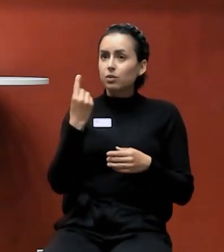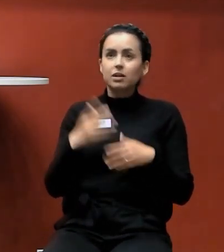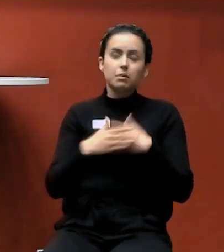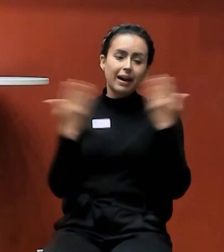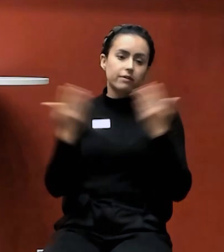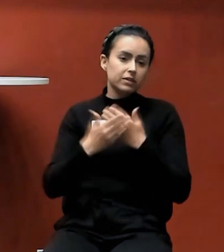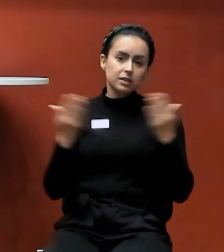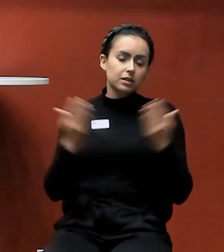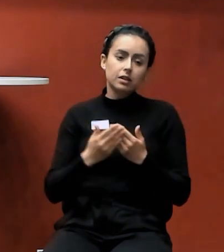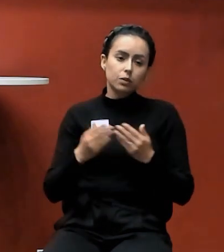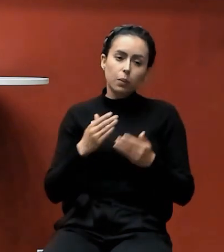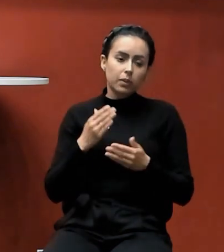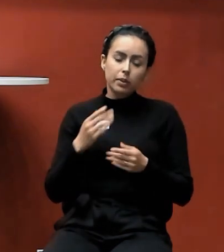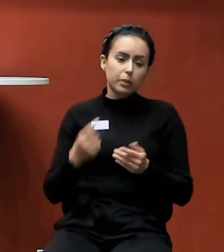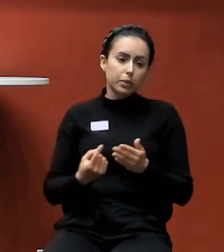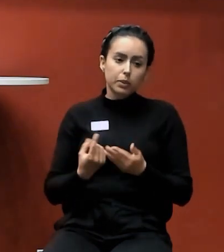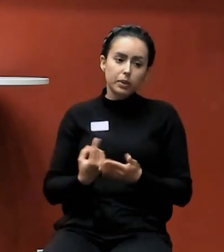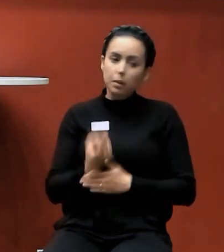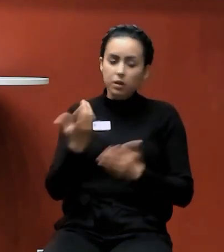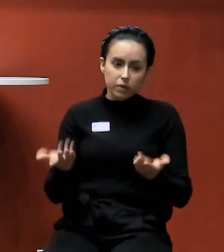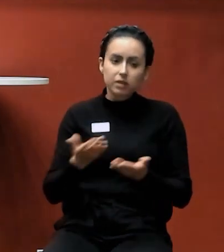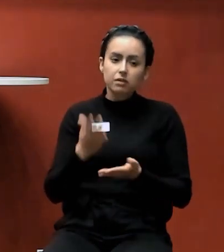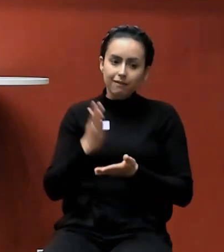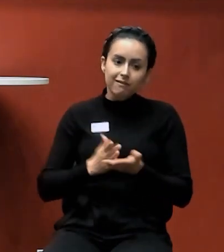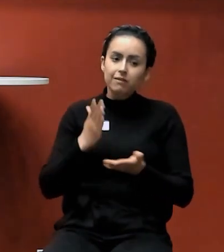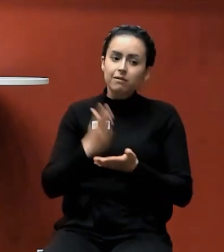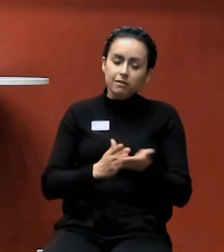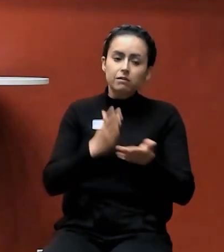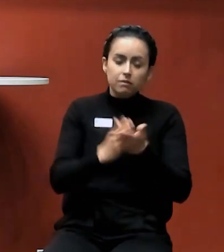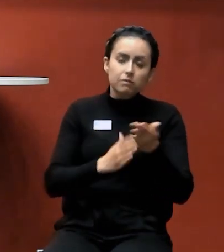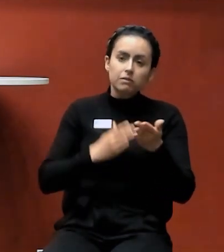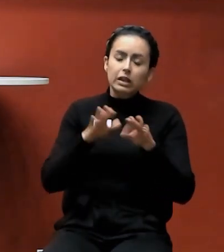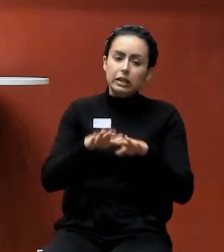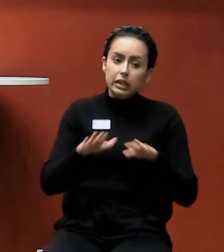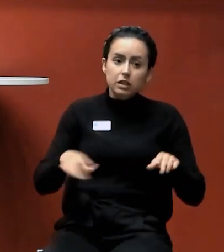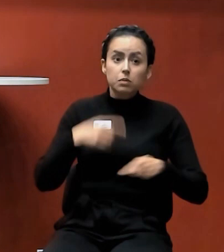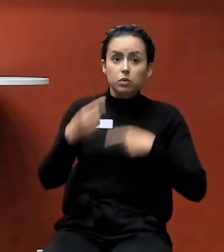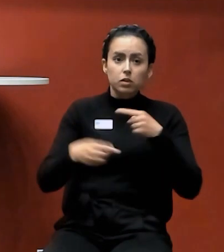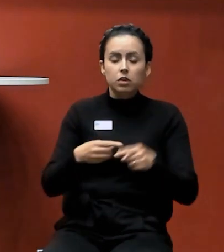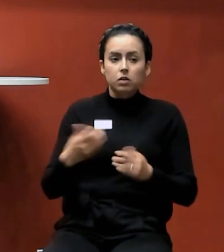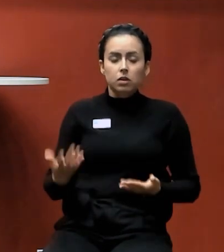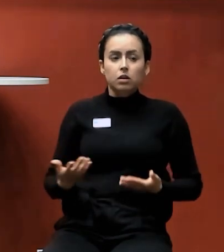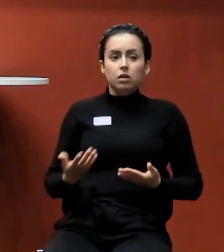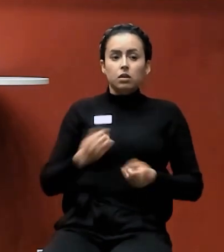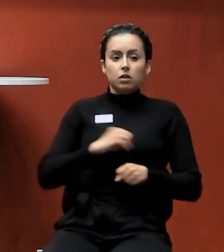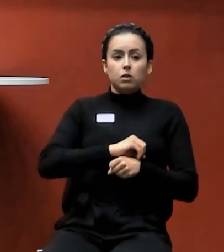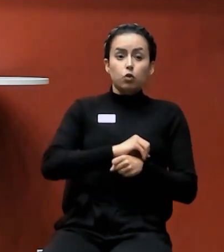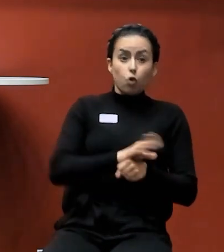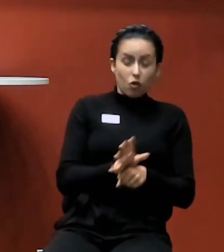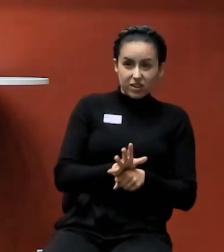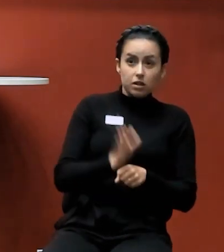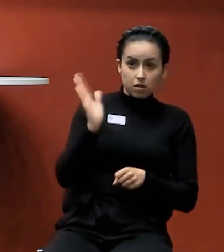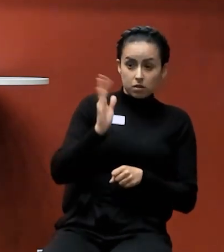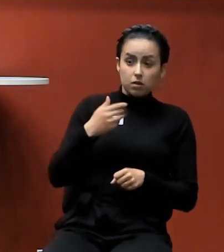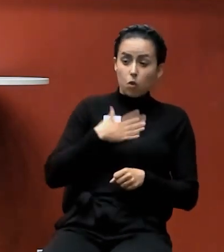think it's a gradual process. Reason why I wanted to share is, during COVID, my eyes were really